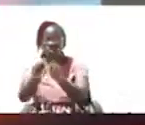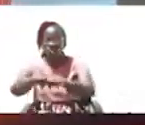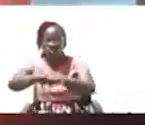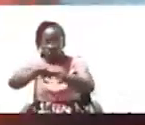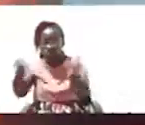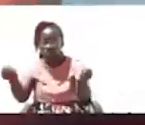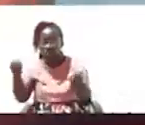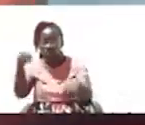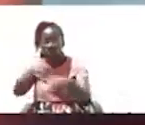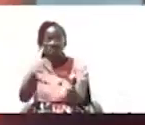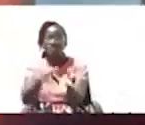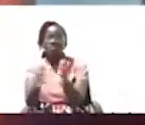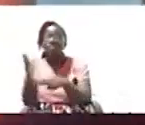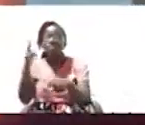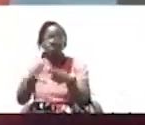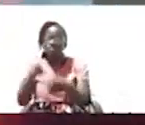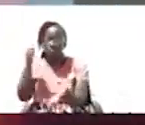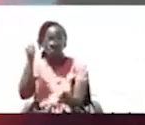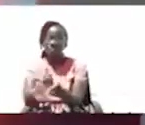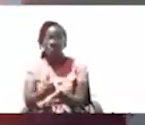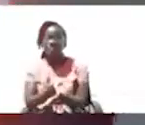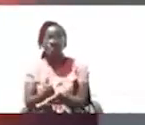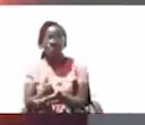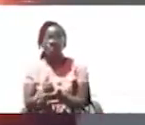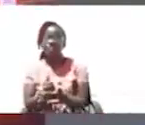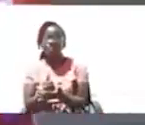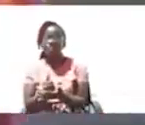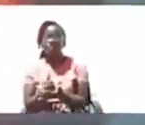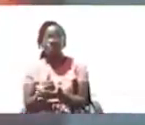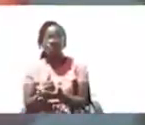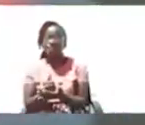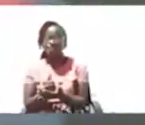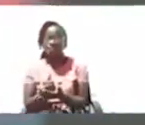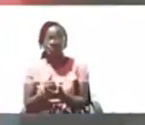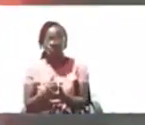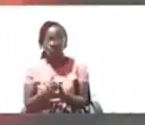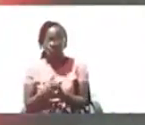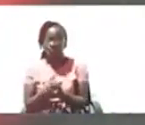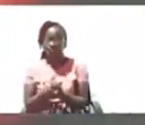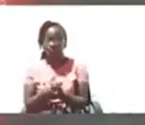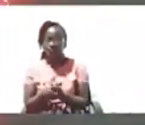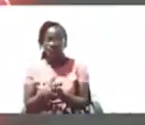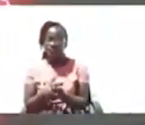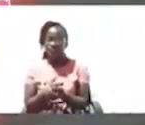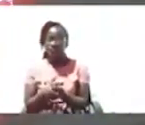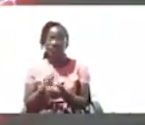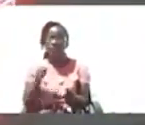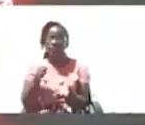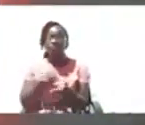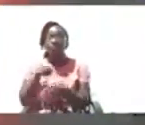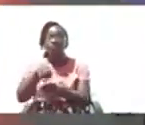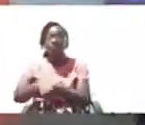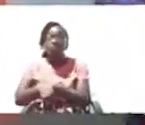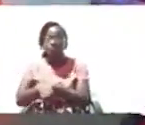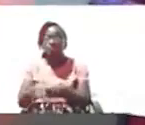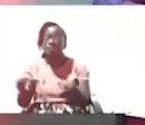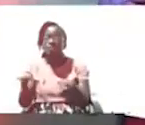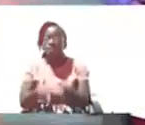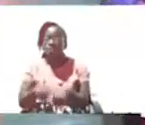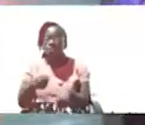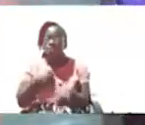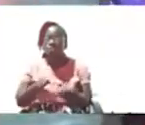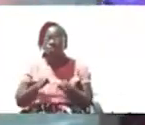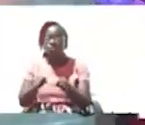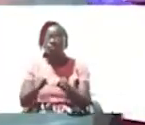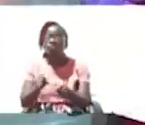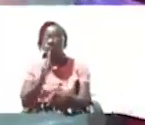Whoever is bound in the name of Jesus, we loose you. As I'm